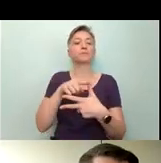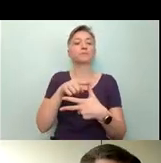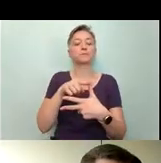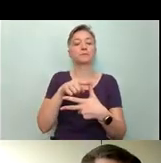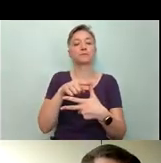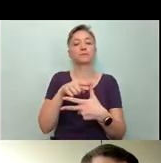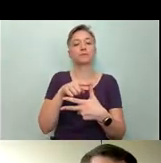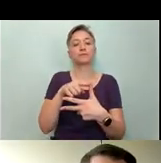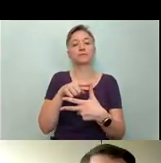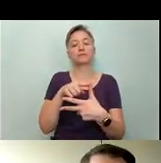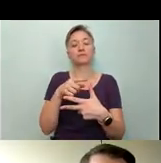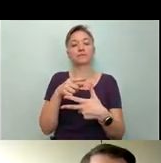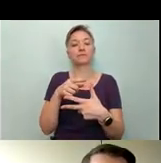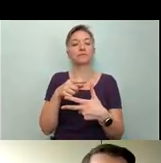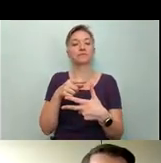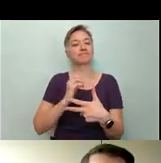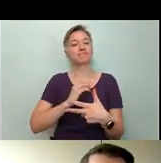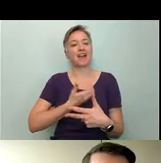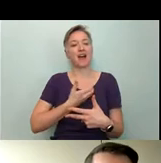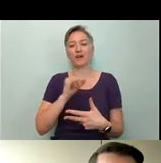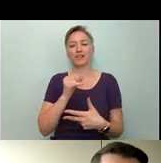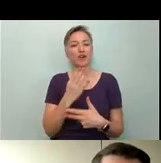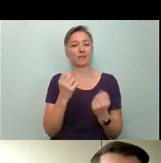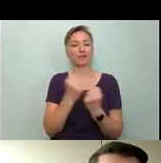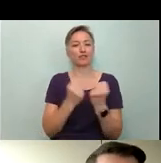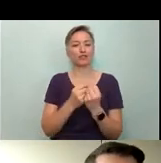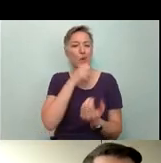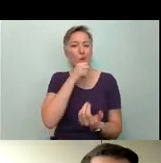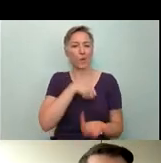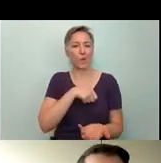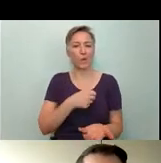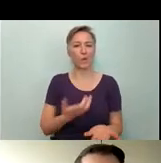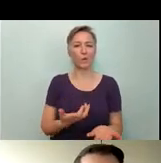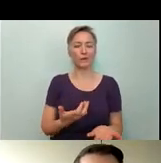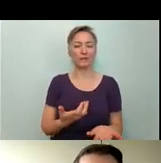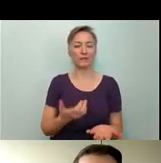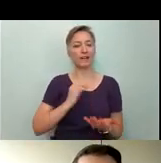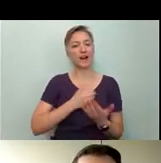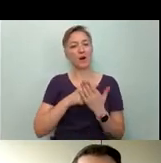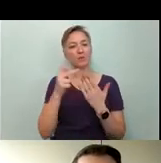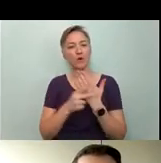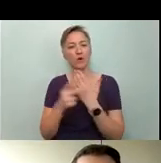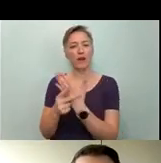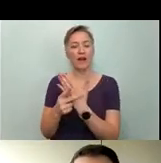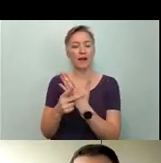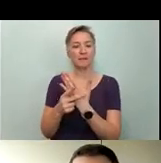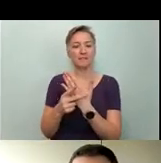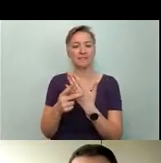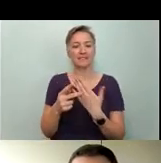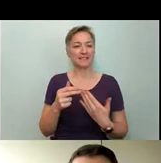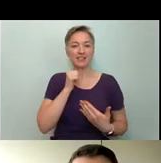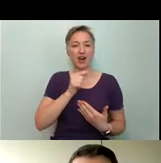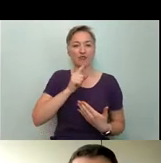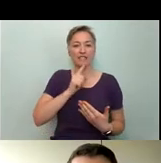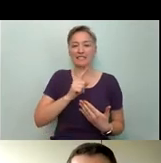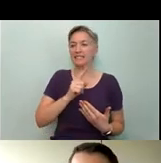the idea or the reality that our outdated structure, our outdated job structure, and the programs within it really no